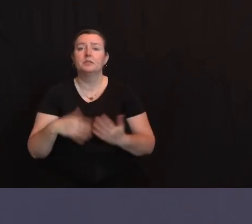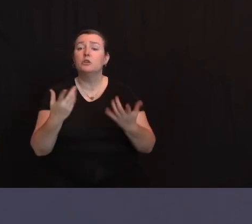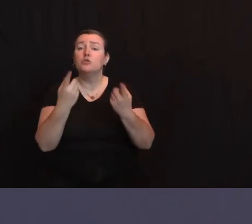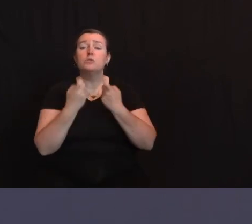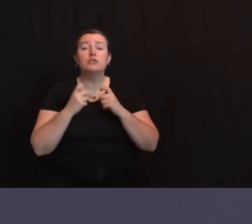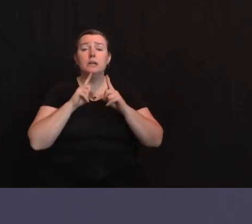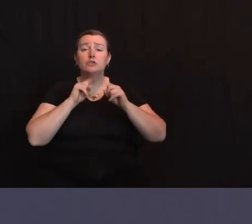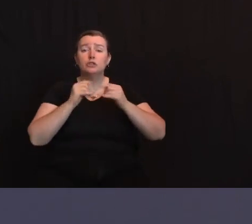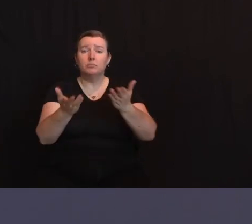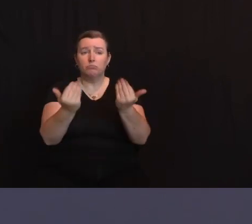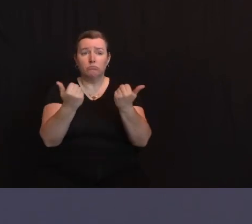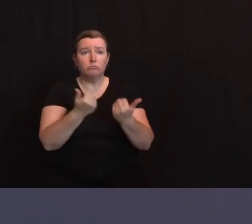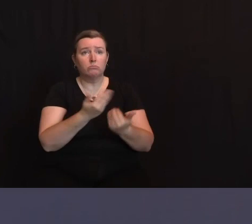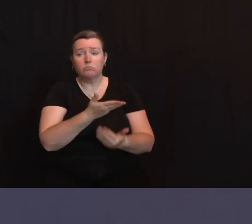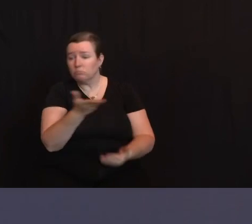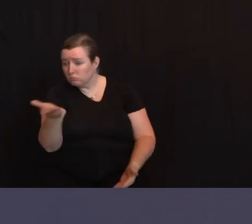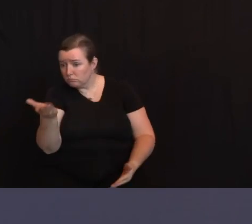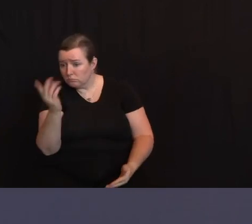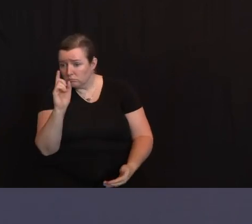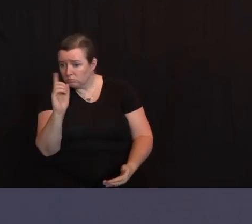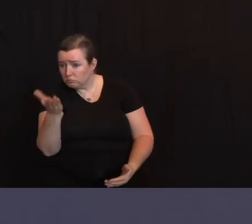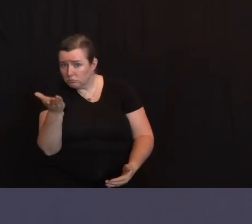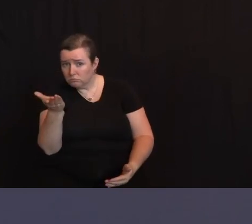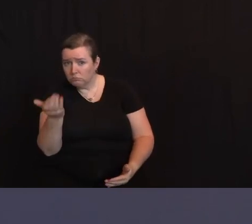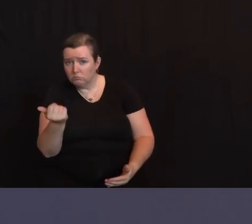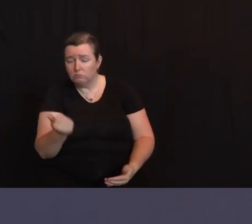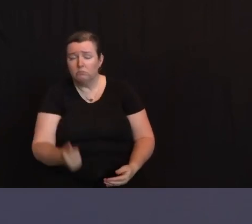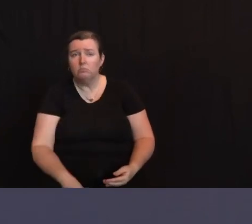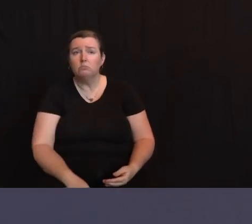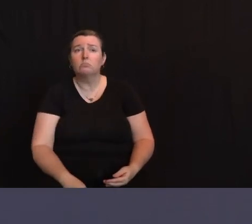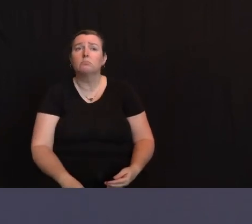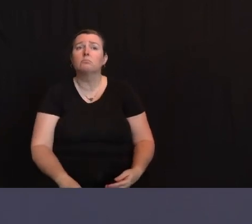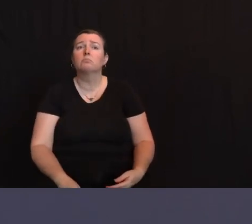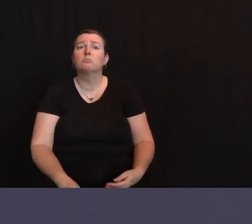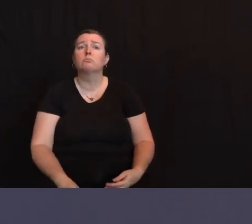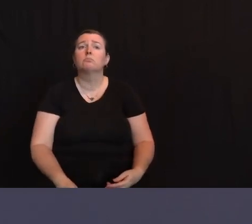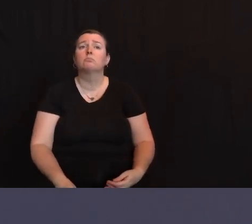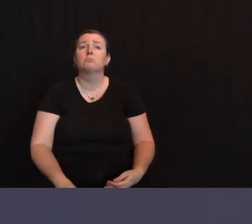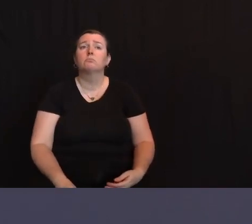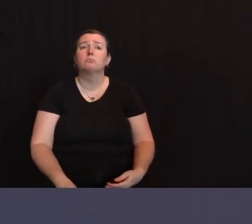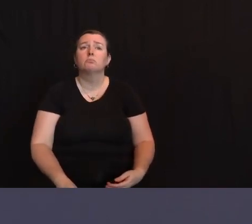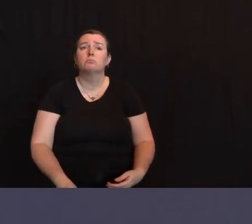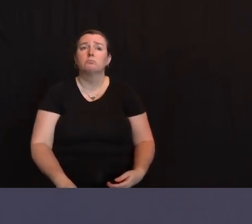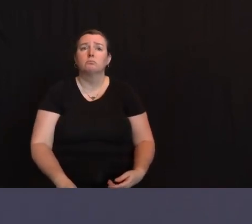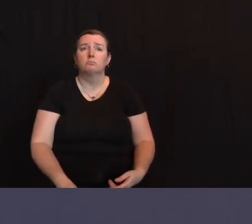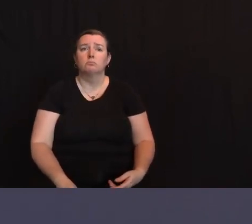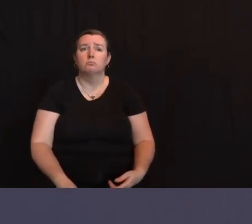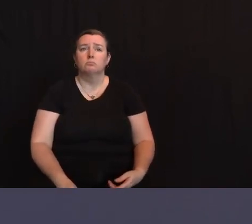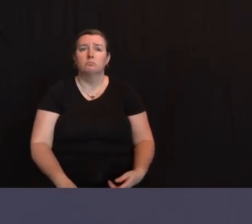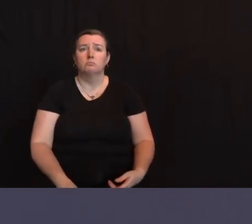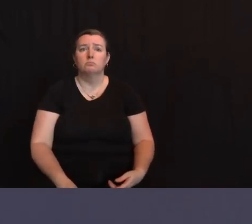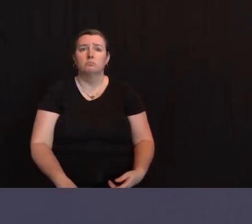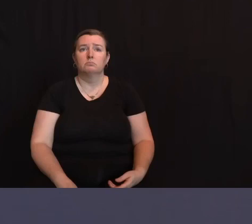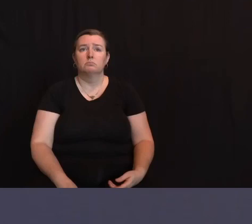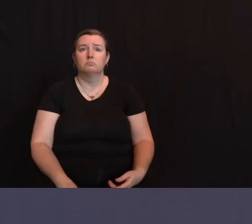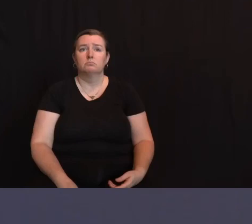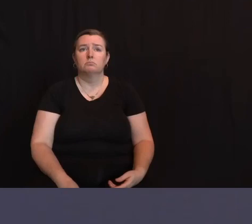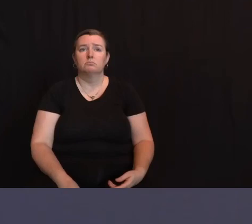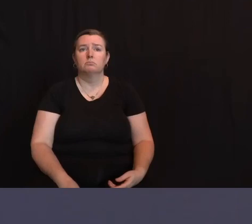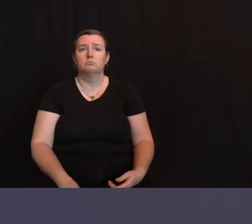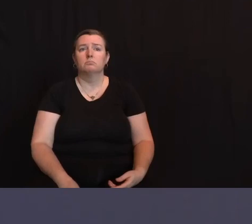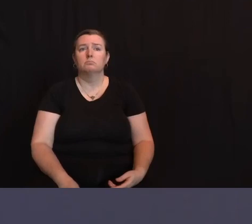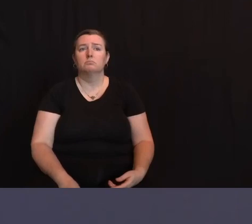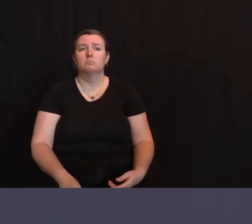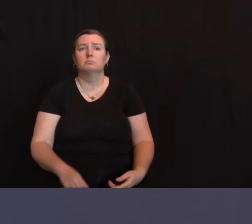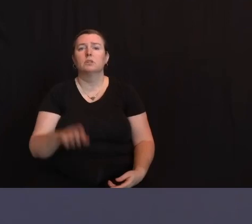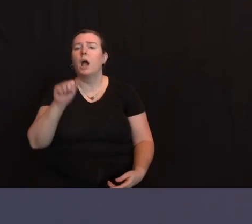mic. I say occasionally a new father, but not so new anymore, many months old, but look like you're none the worse for